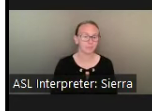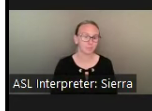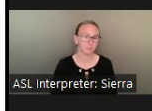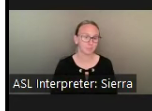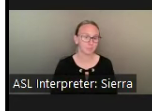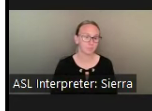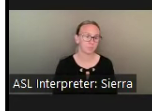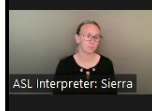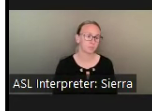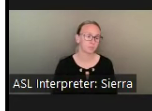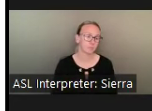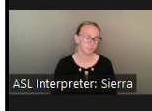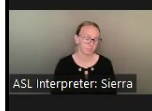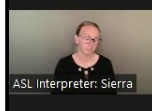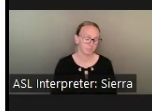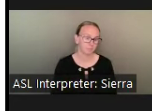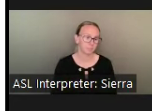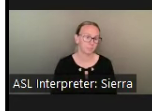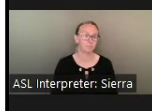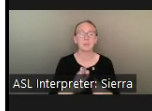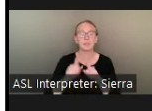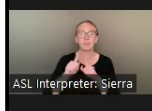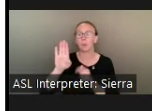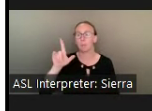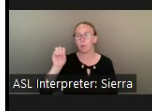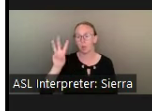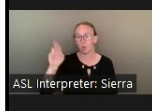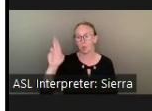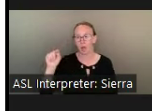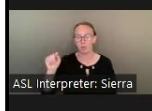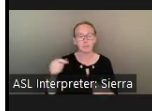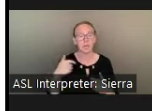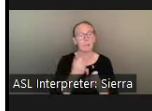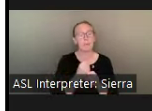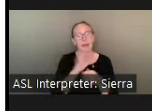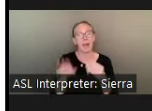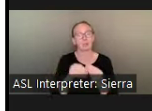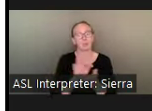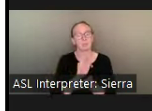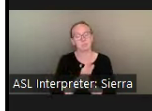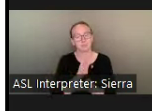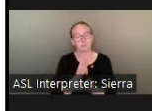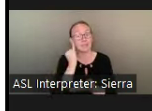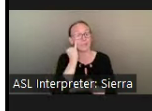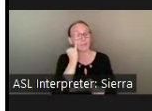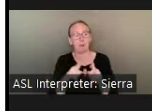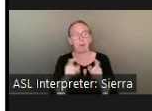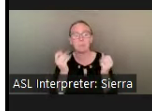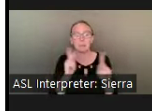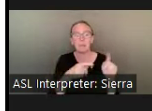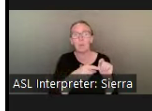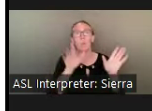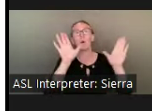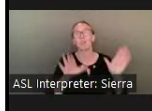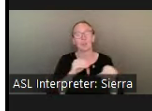So these are some of the blowouts I made extra sheets just in case, but everyone was so wonderful at the workshop, we didn't even need them. So